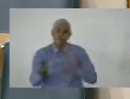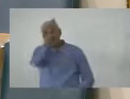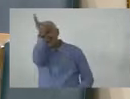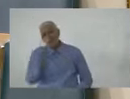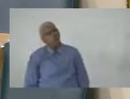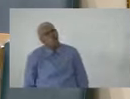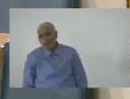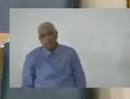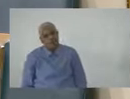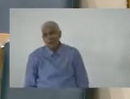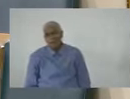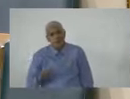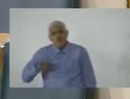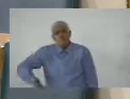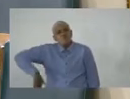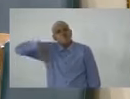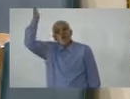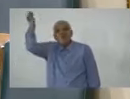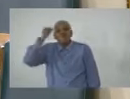Never.